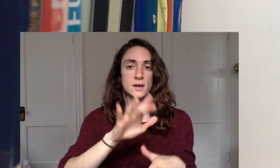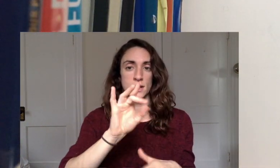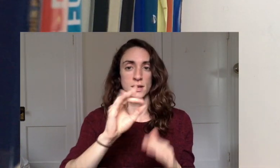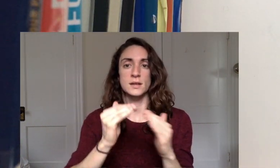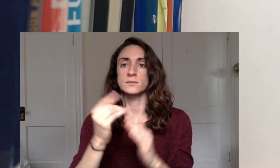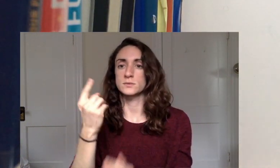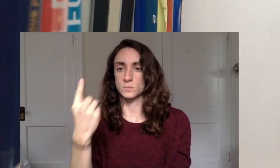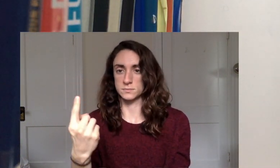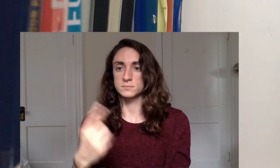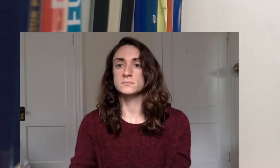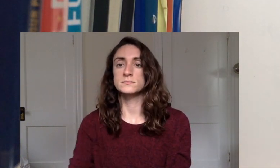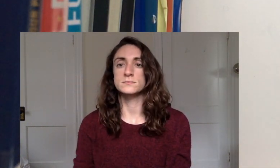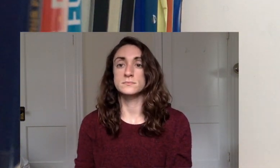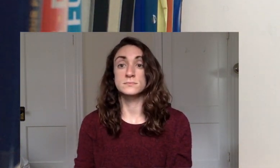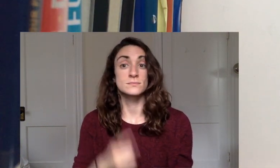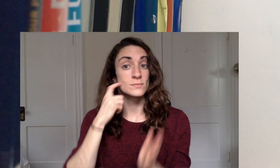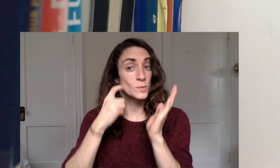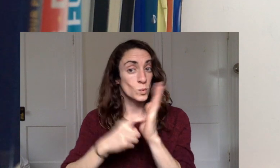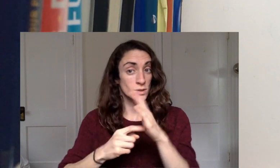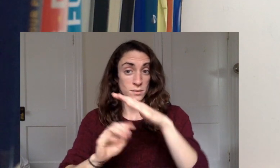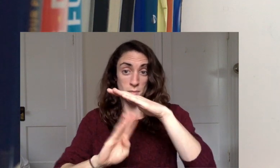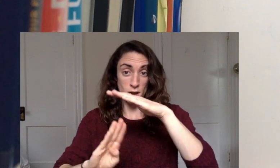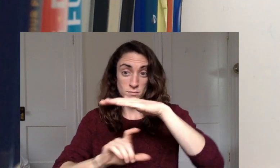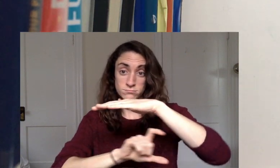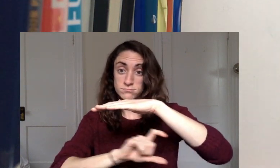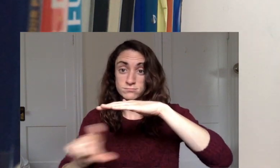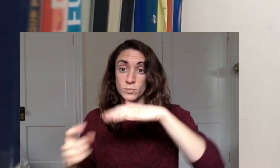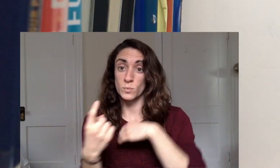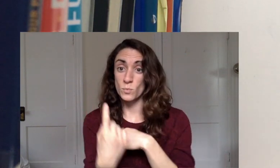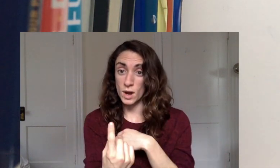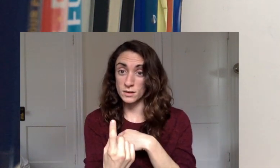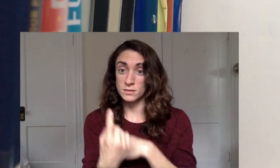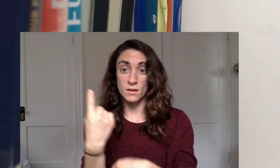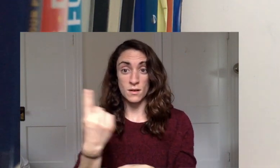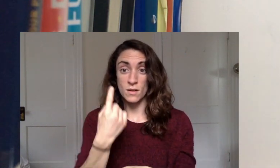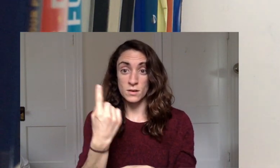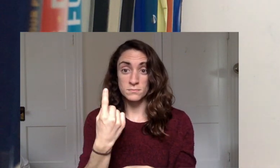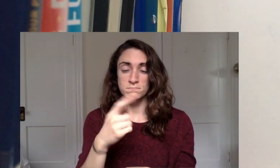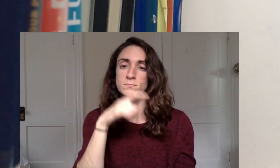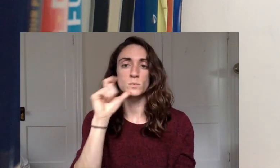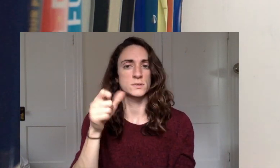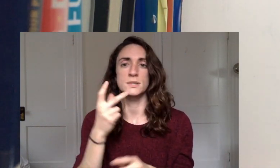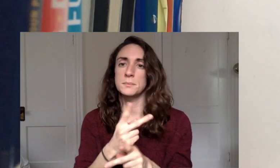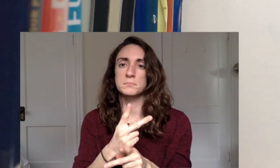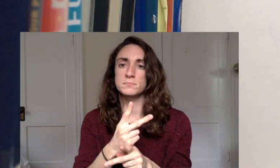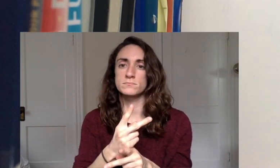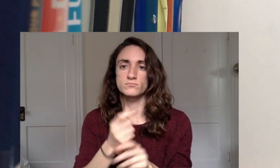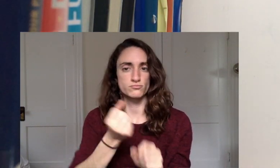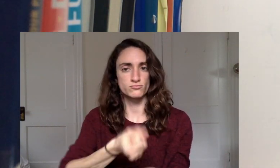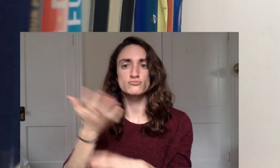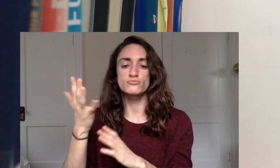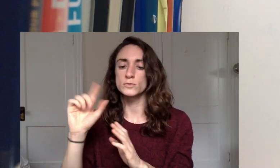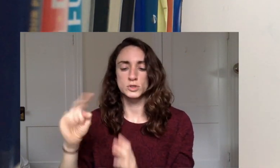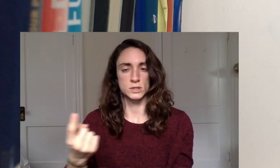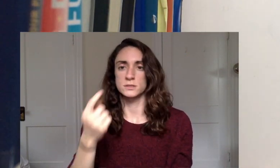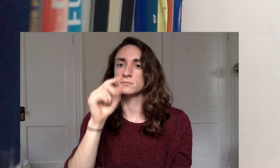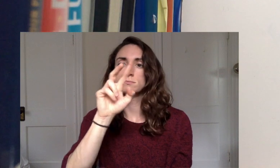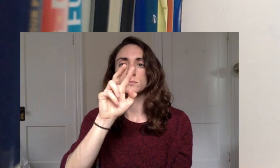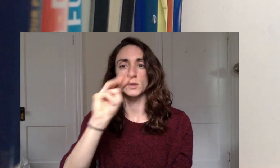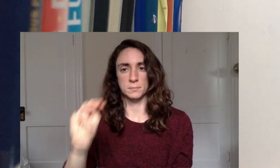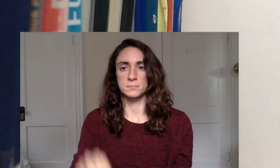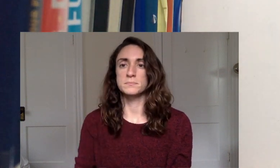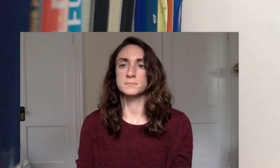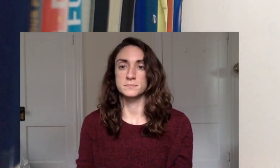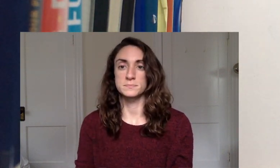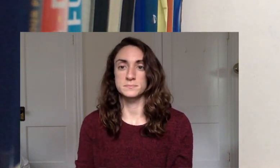the numerator and a 1 in the denominator. And here, as before, the only thing in the denominator is 1, which means we don't have to write it. We can